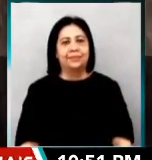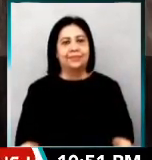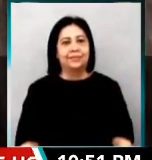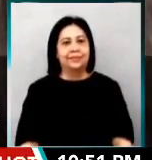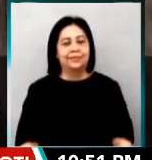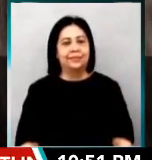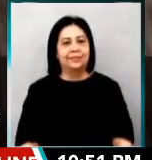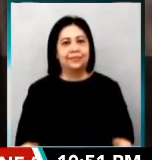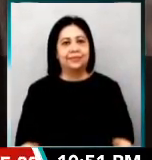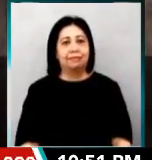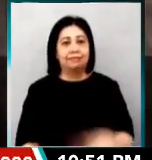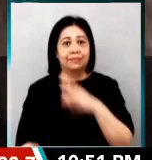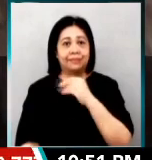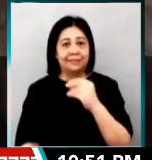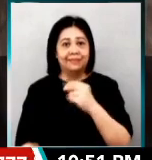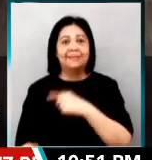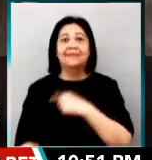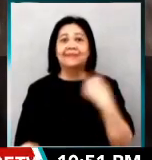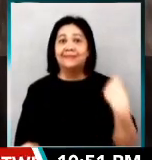at